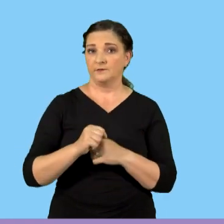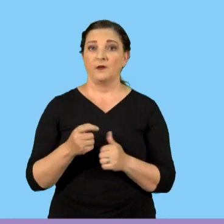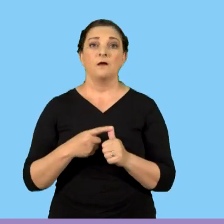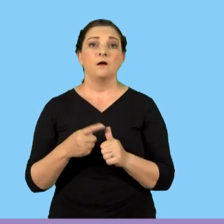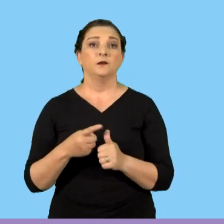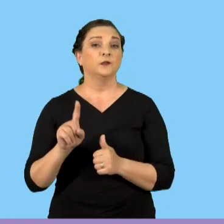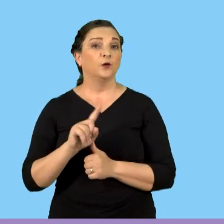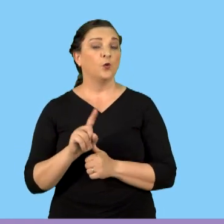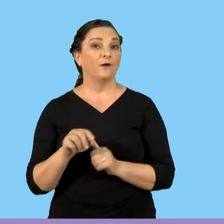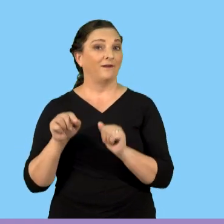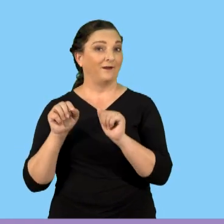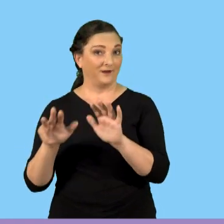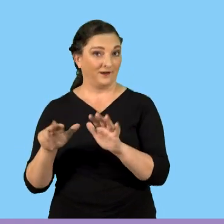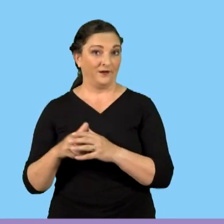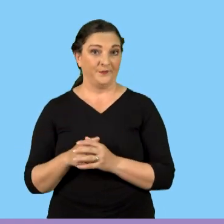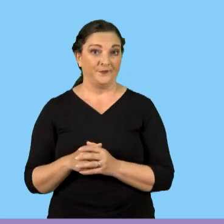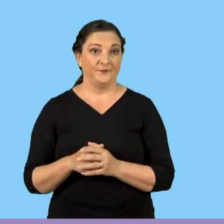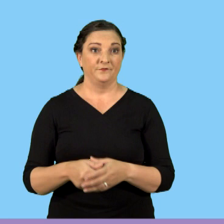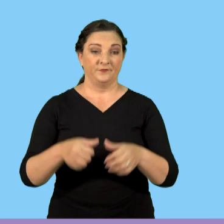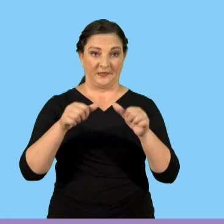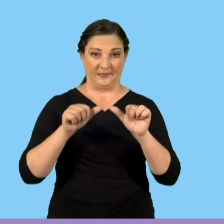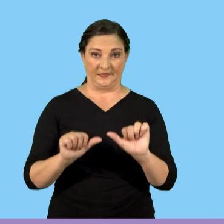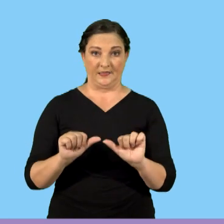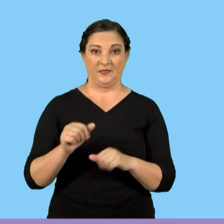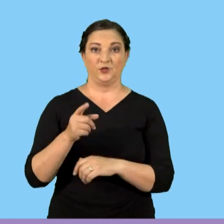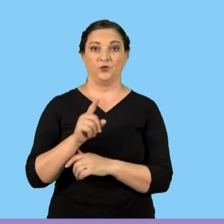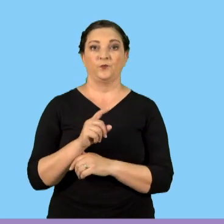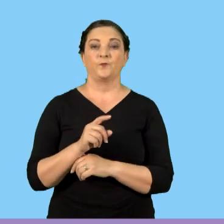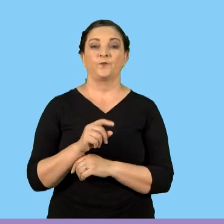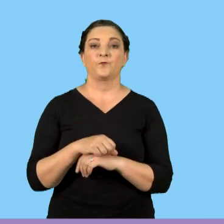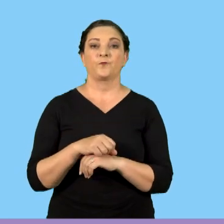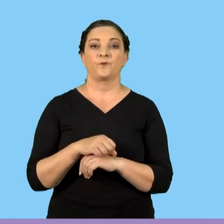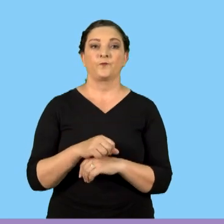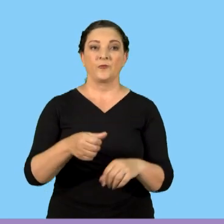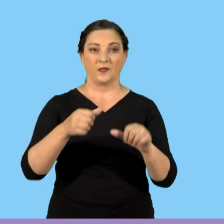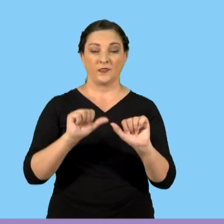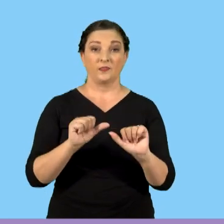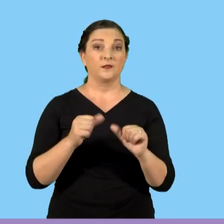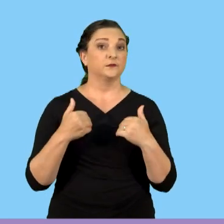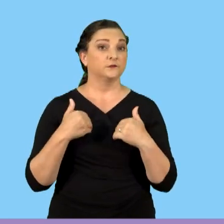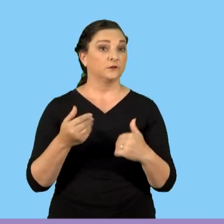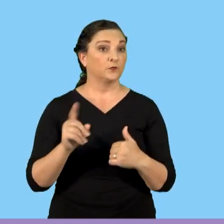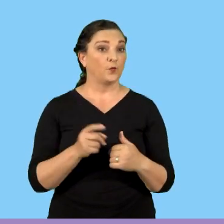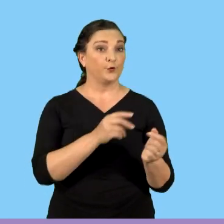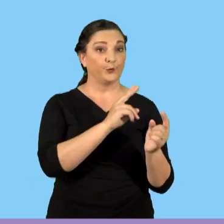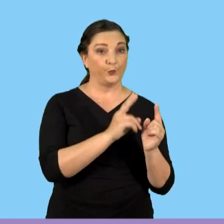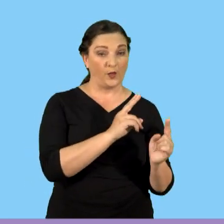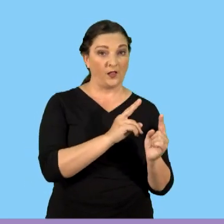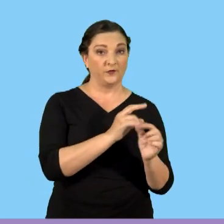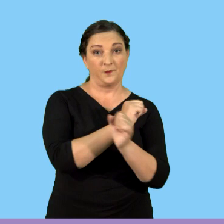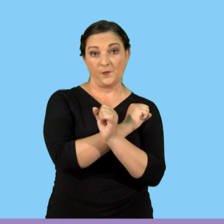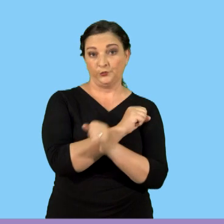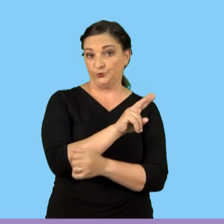when we subtract 1, that is going to give us a 9, and that is our second output value there. And when we